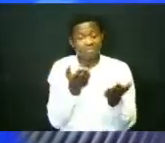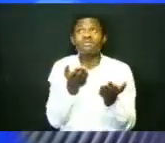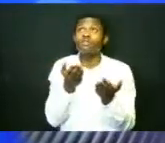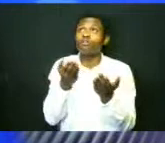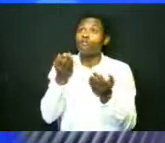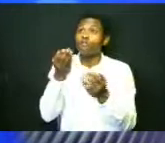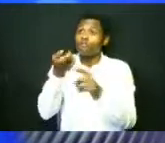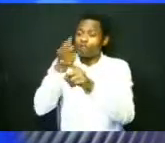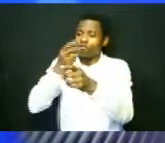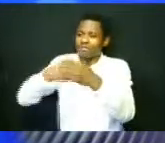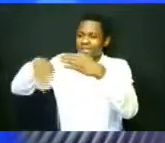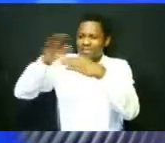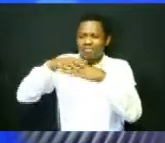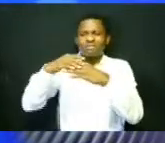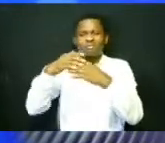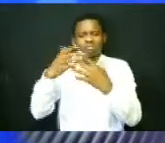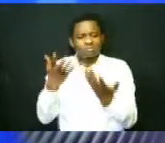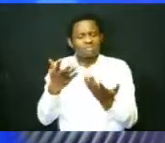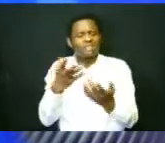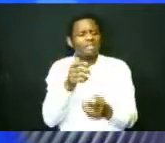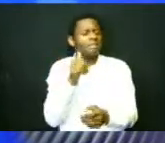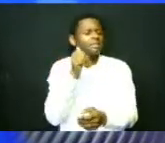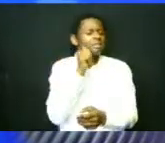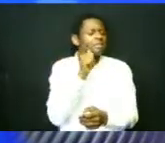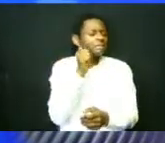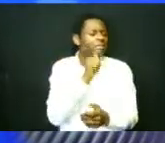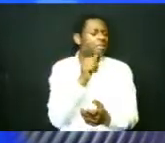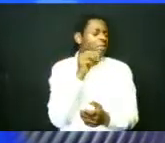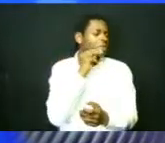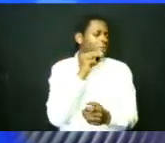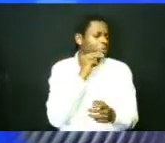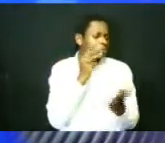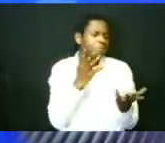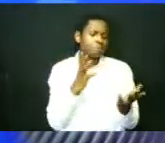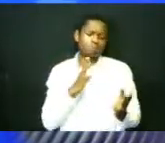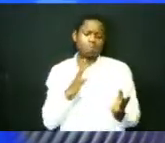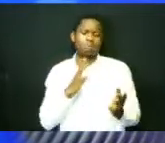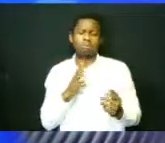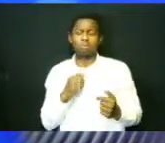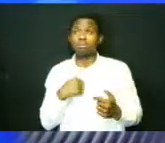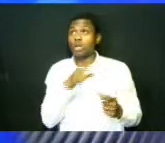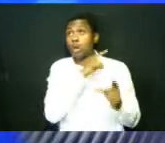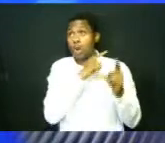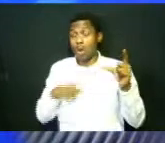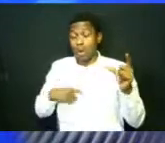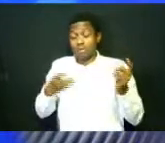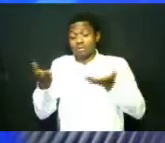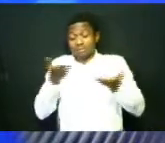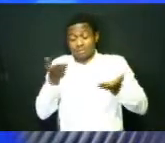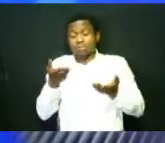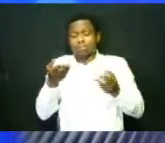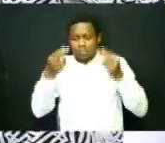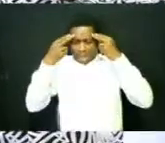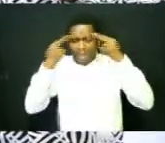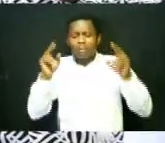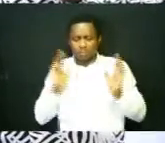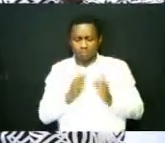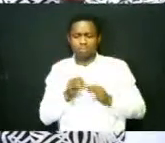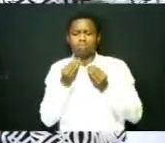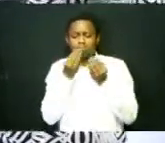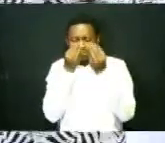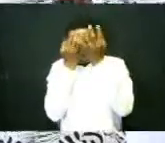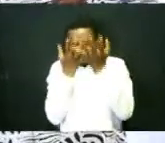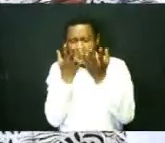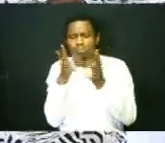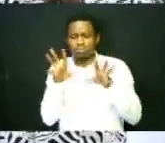the servant could say that, I am the Lord's servant. May it be unto me as you have said. Enti bra wodi